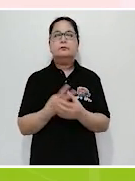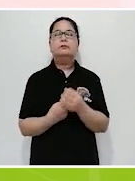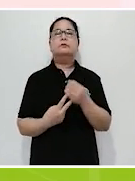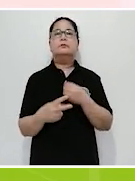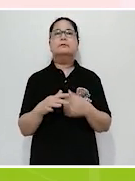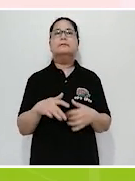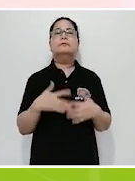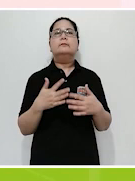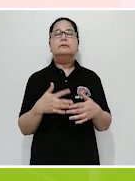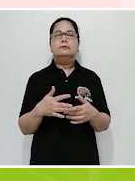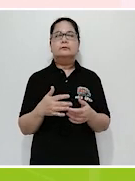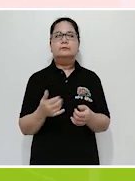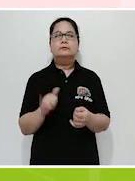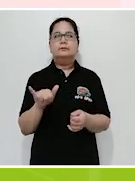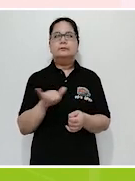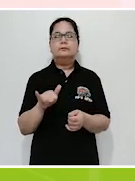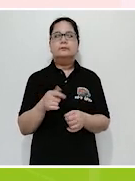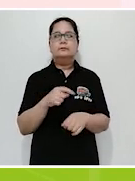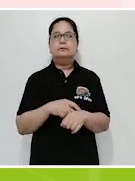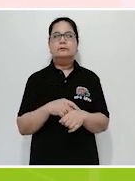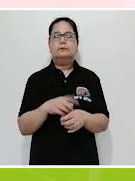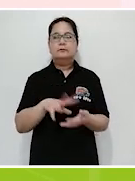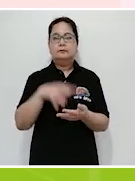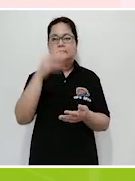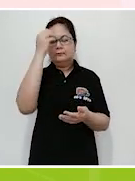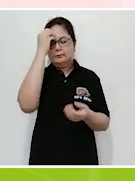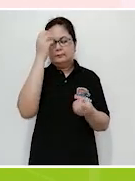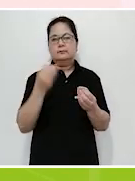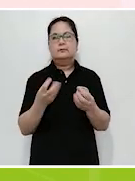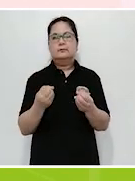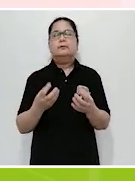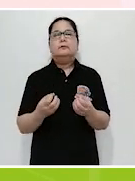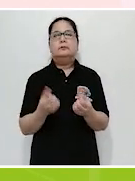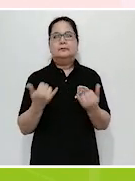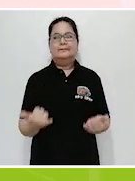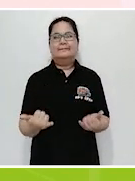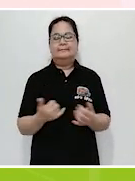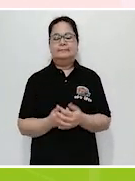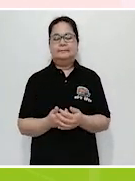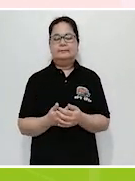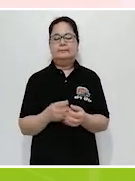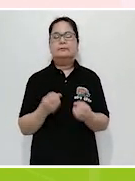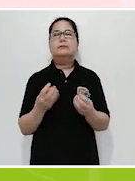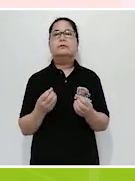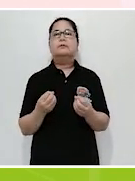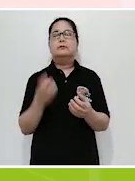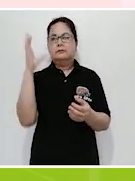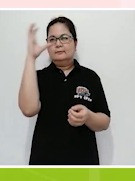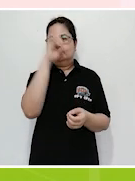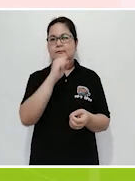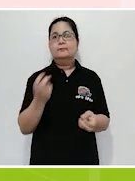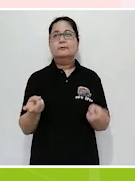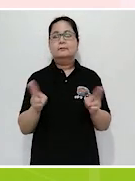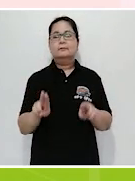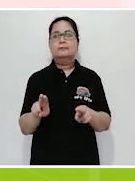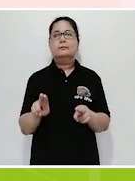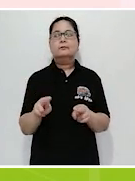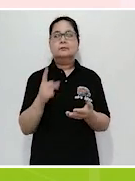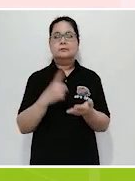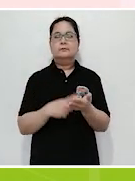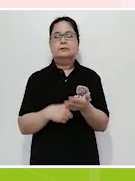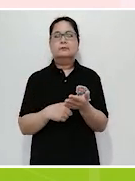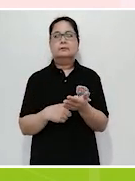both enjoy at the same time, learn a lot today. More of predicting outcomes will